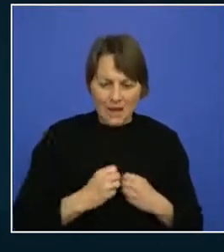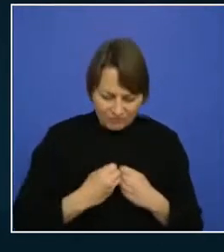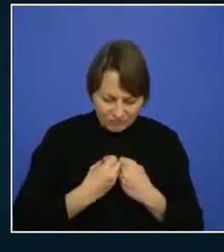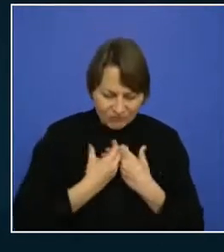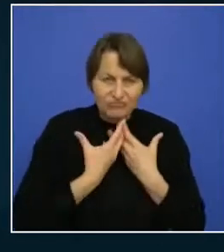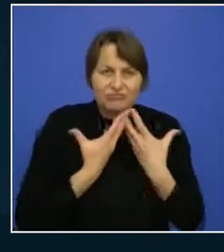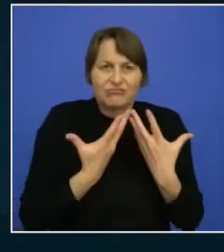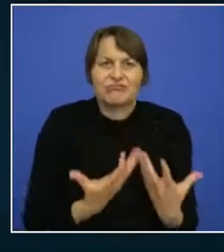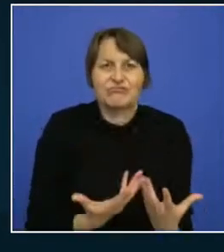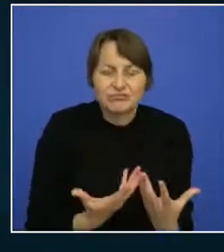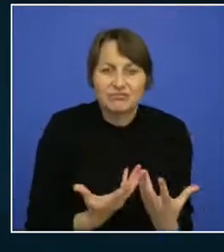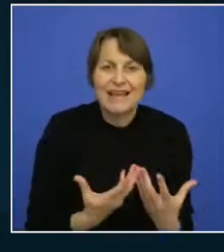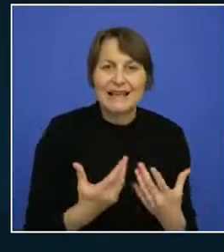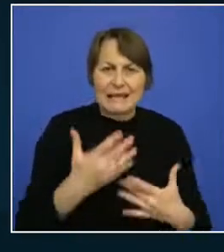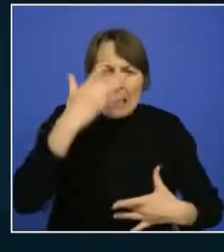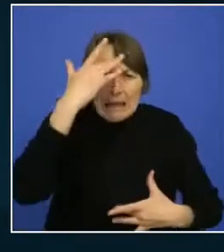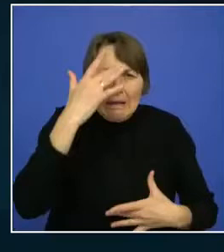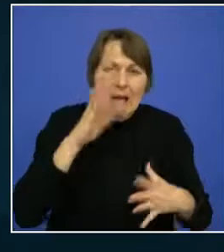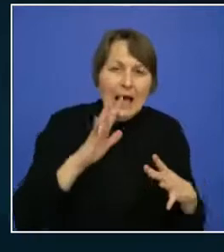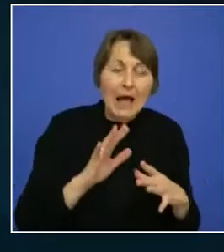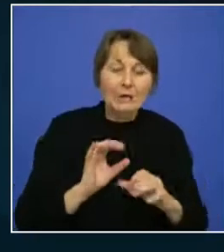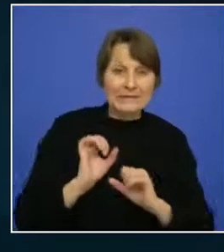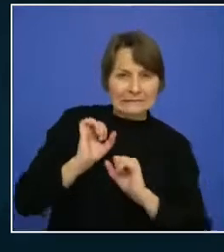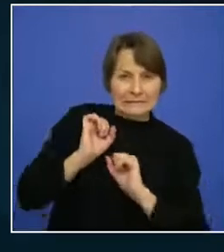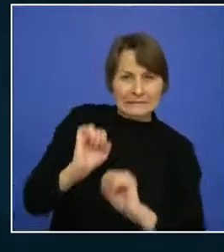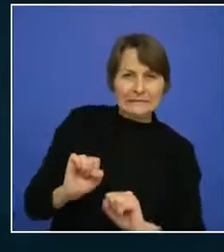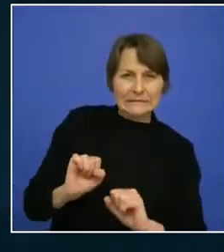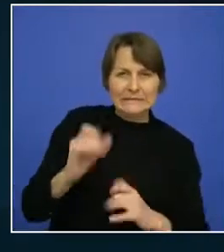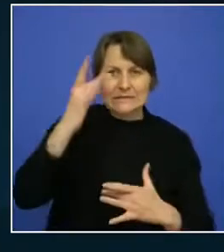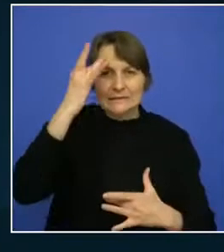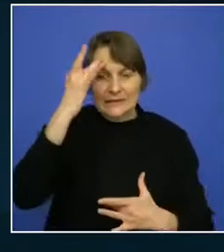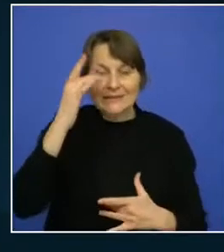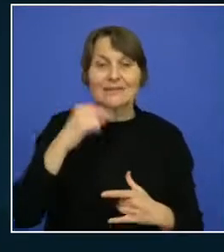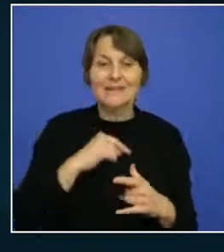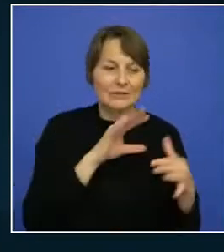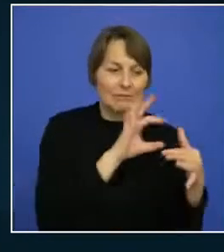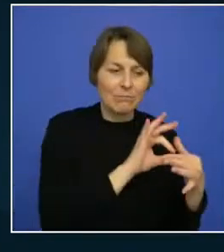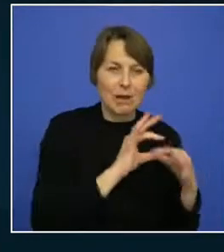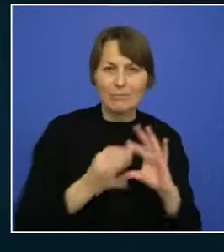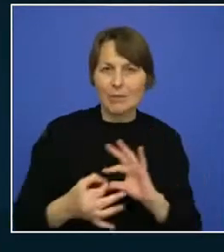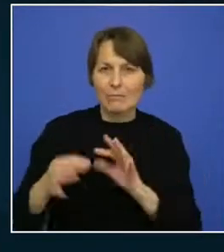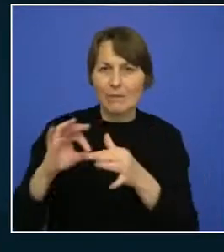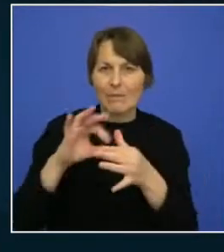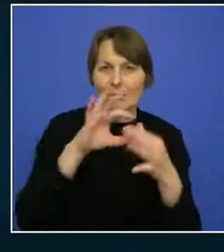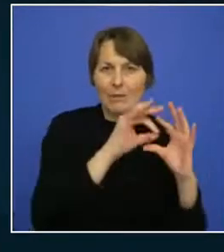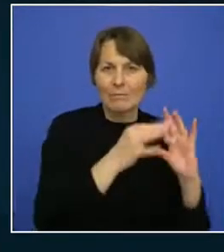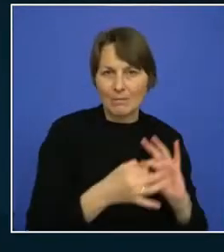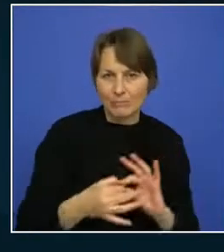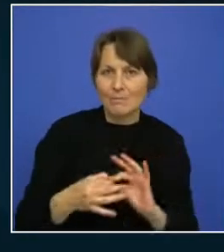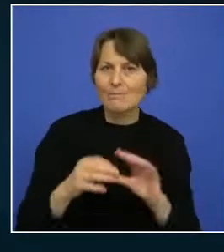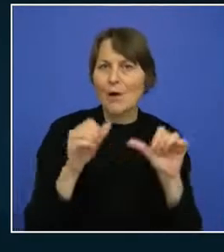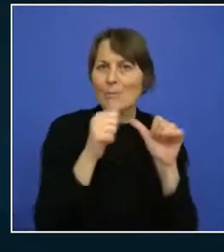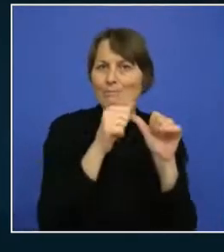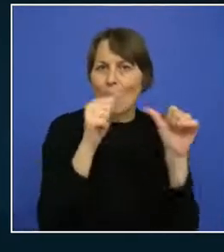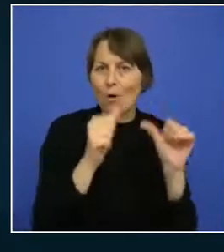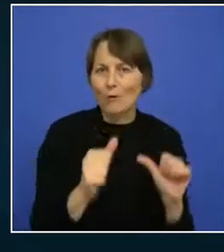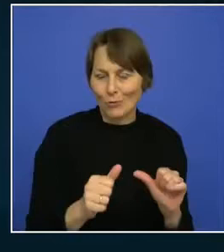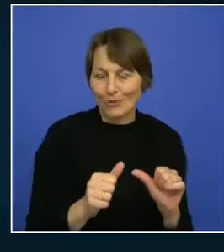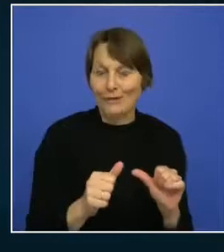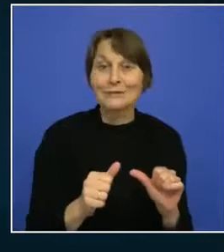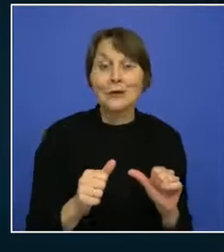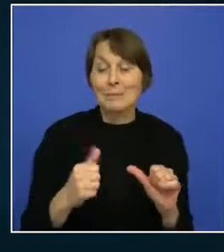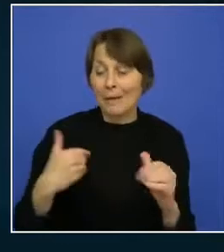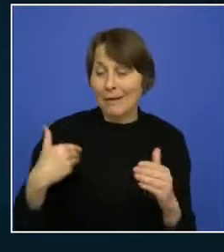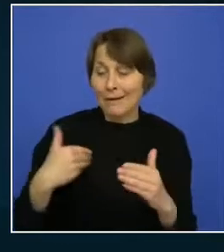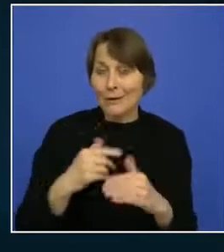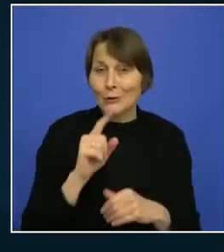fighting diseases. So that's something that in a relational model, and I know I spent 12 years inventing that,